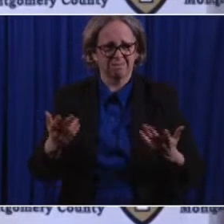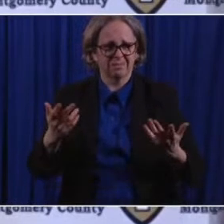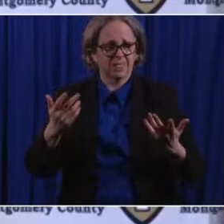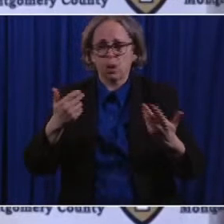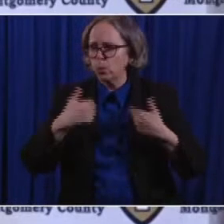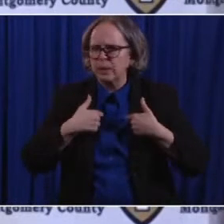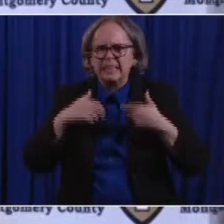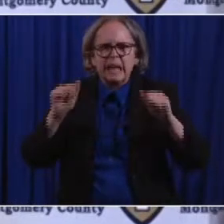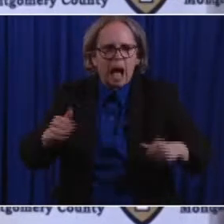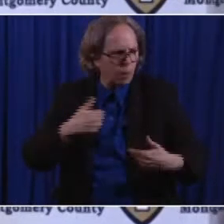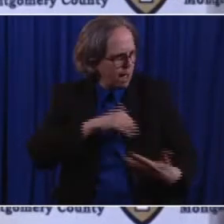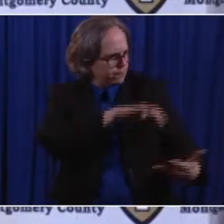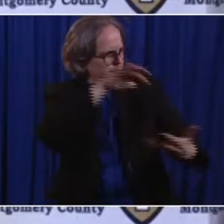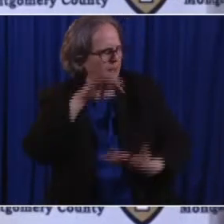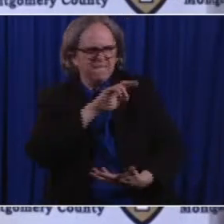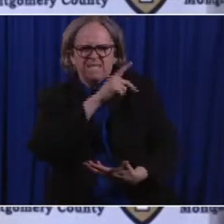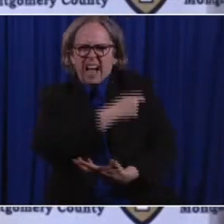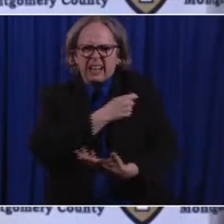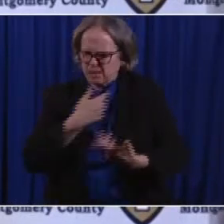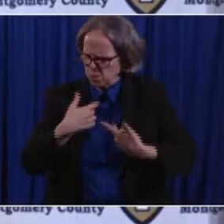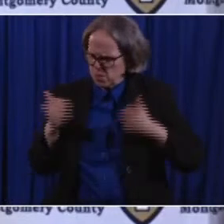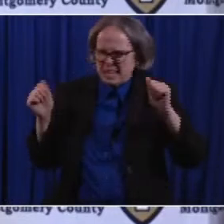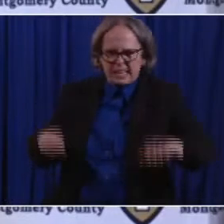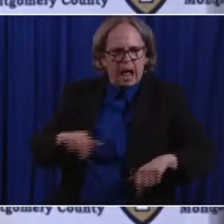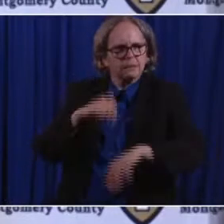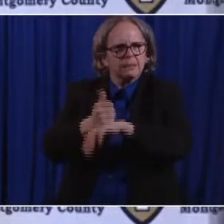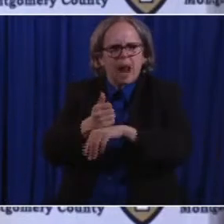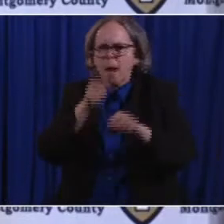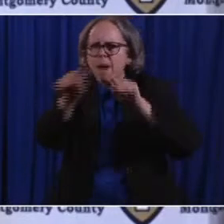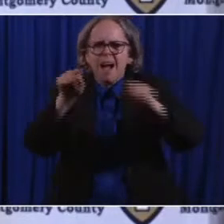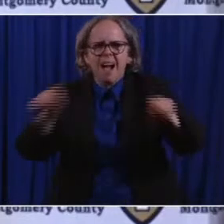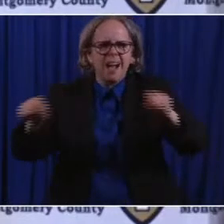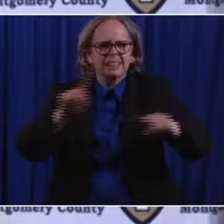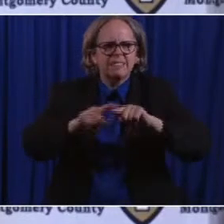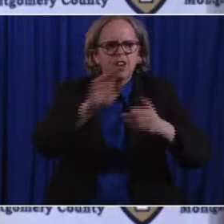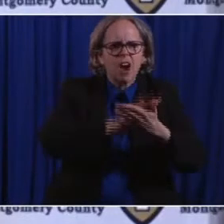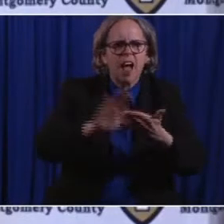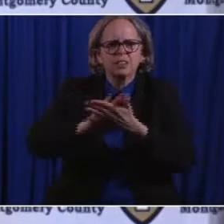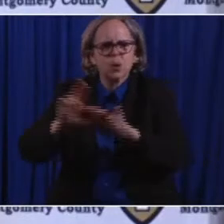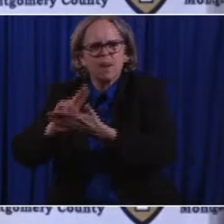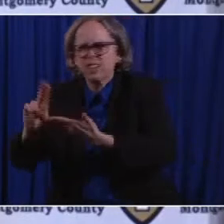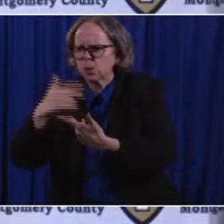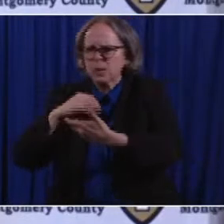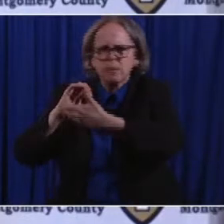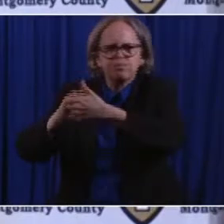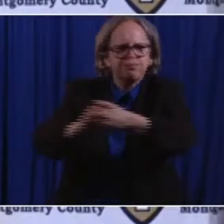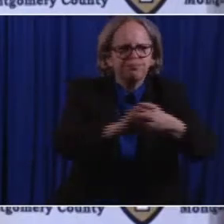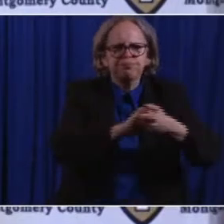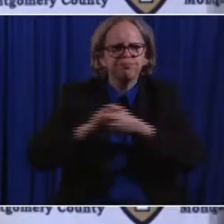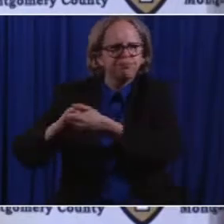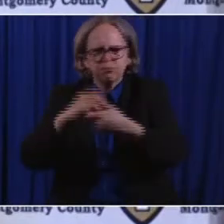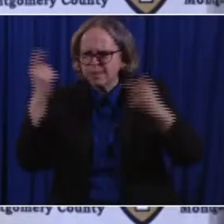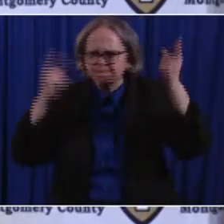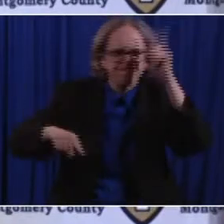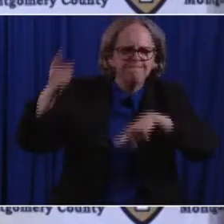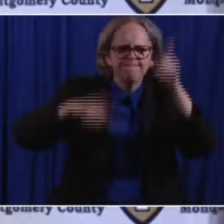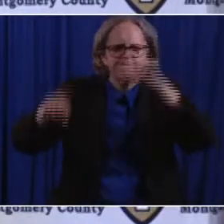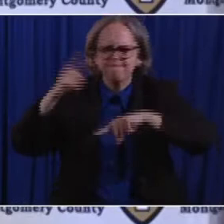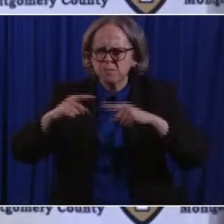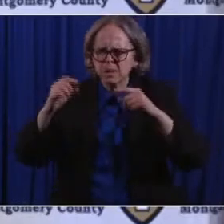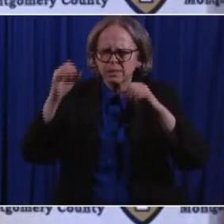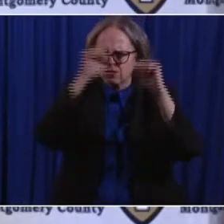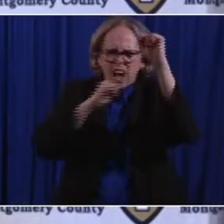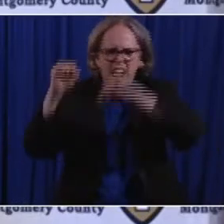short period of time. So we've been working with our colleges for the last week to make these arrangements. We will start